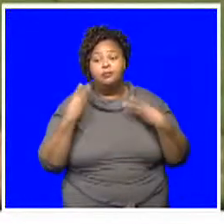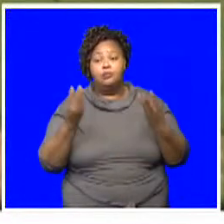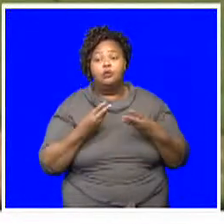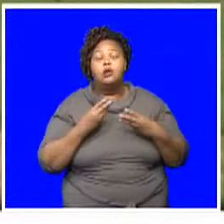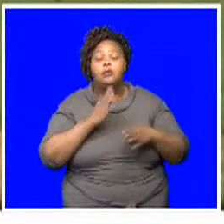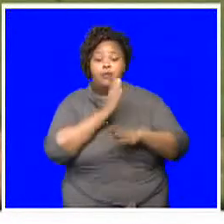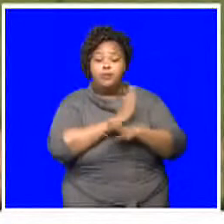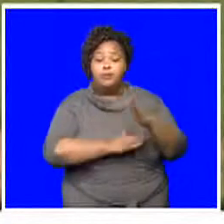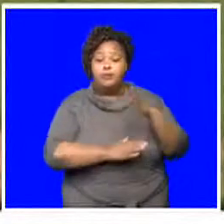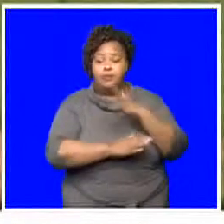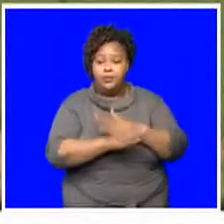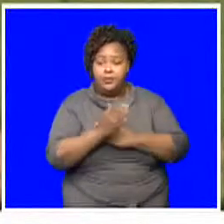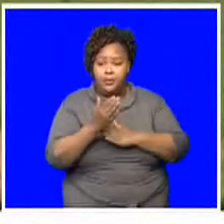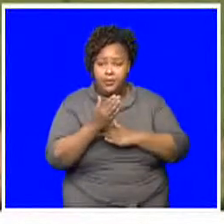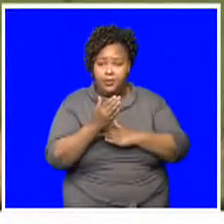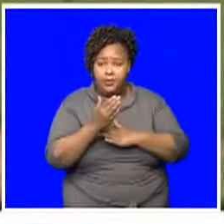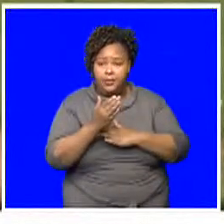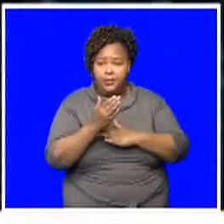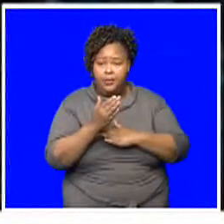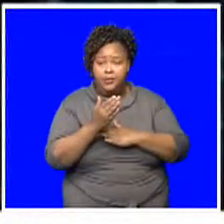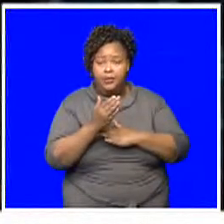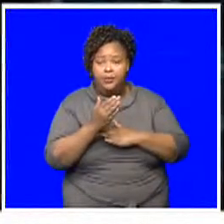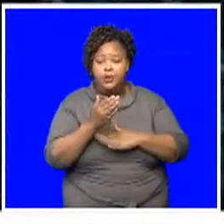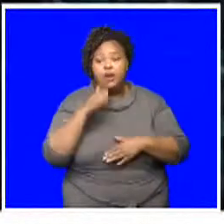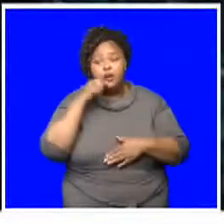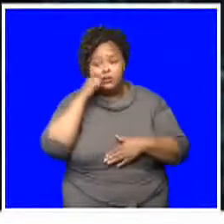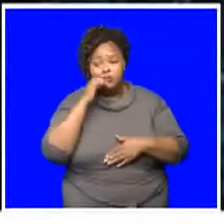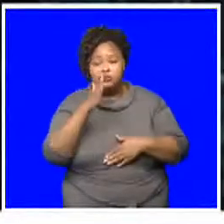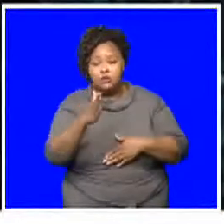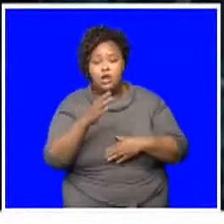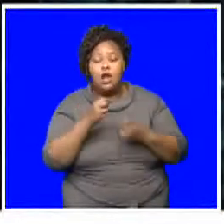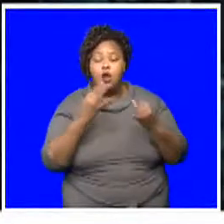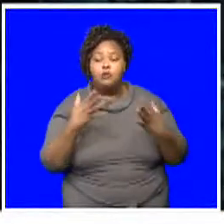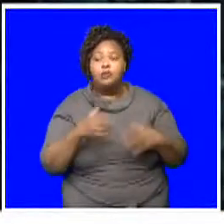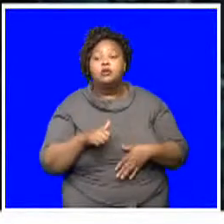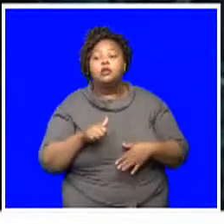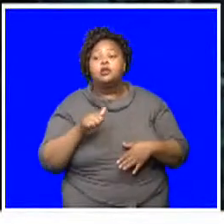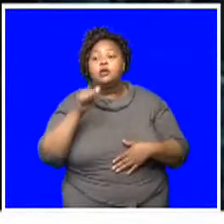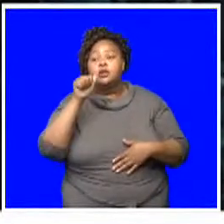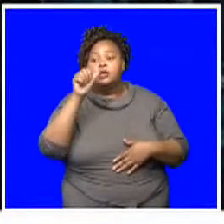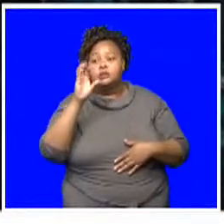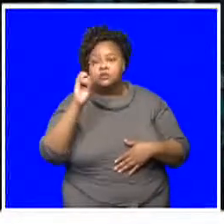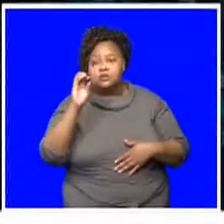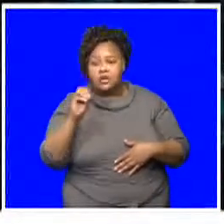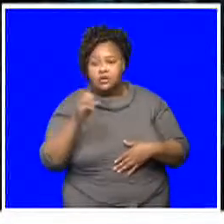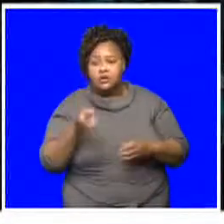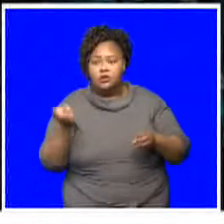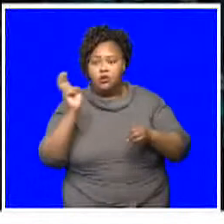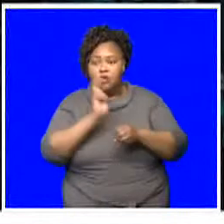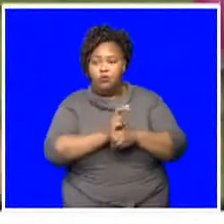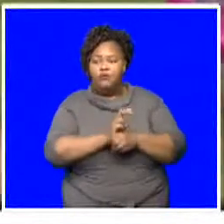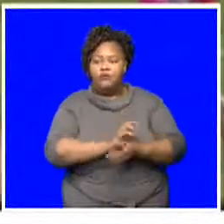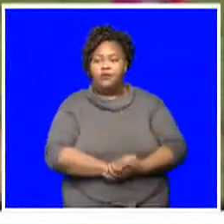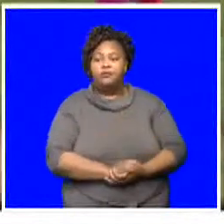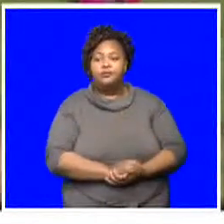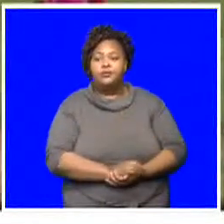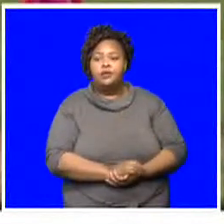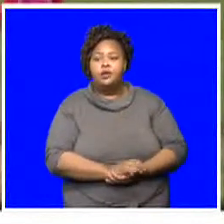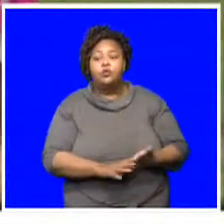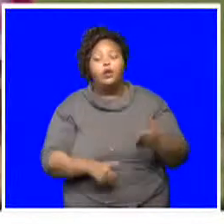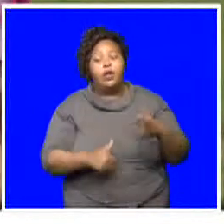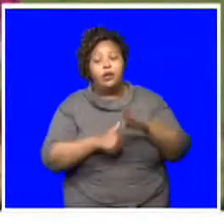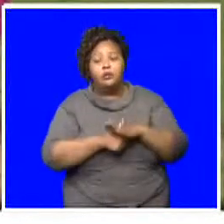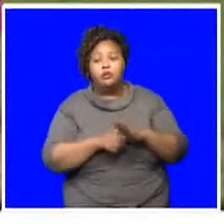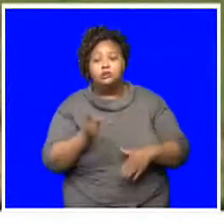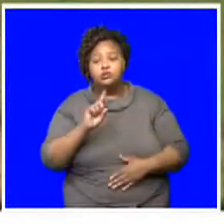at Ndondozi are well over 600. It's important to realize that when you live with disabilities, you